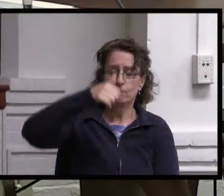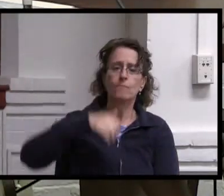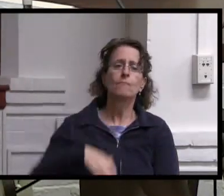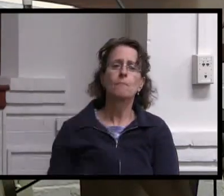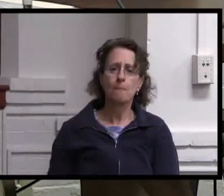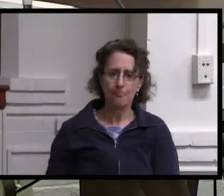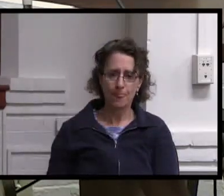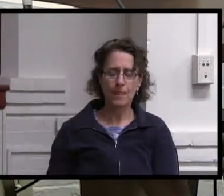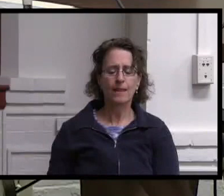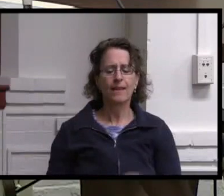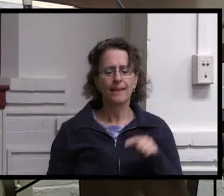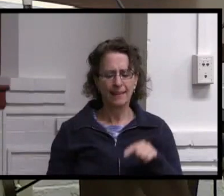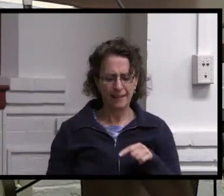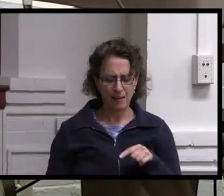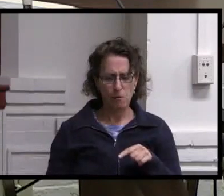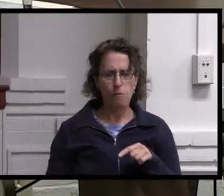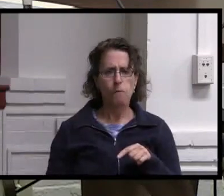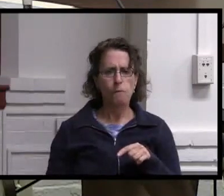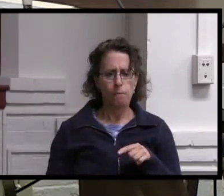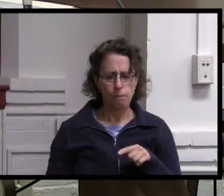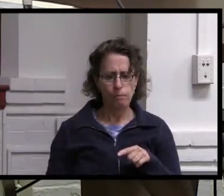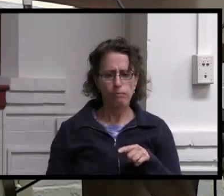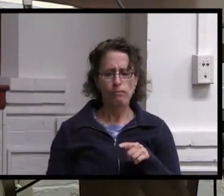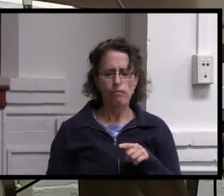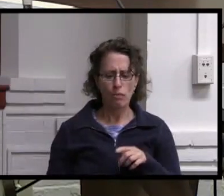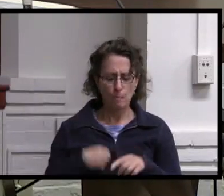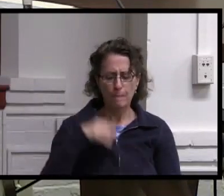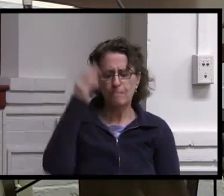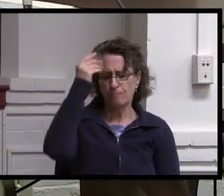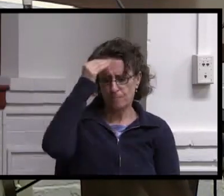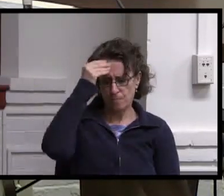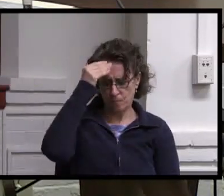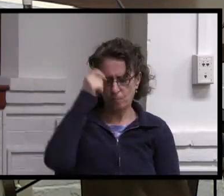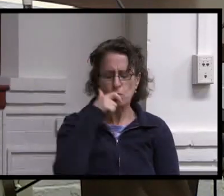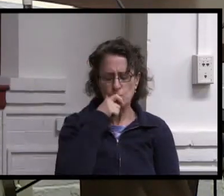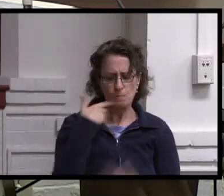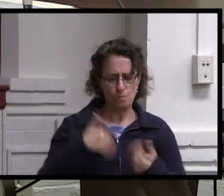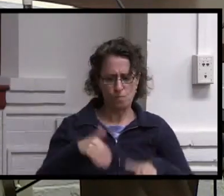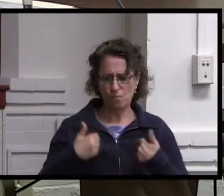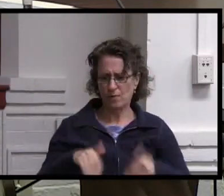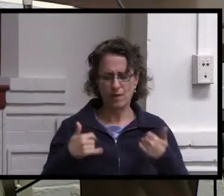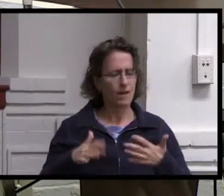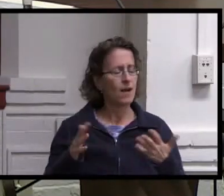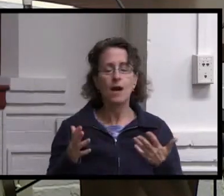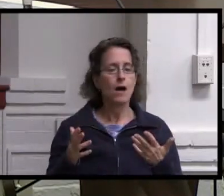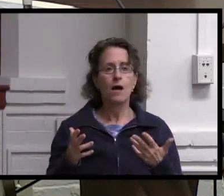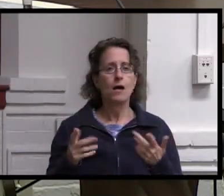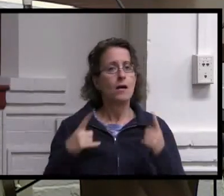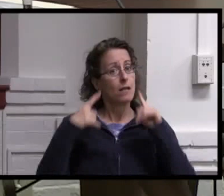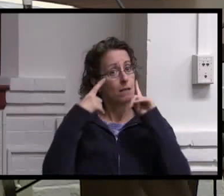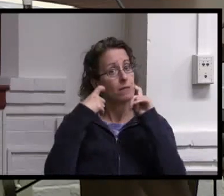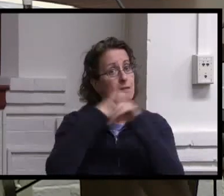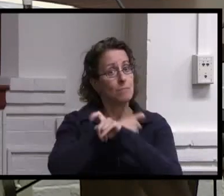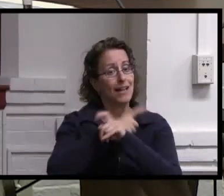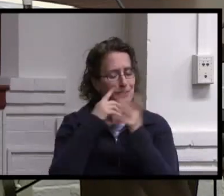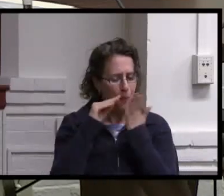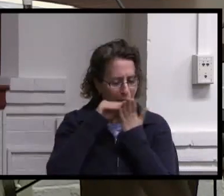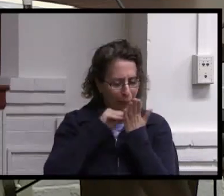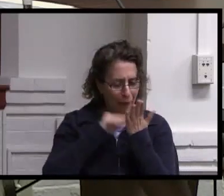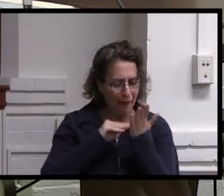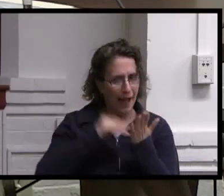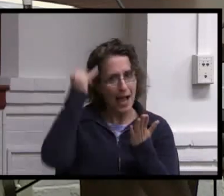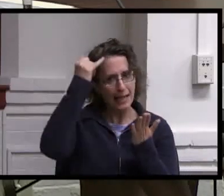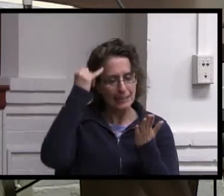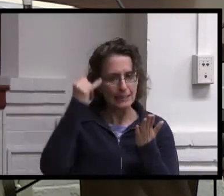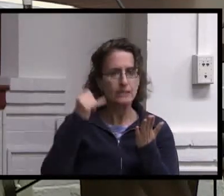I started thinking about this issue, there are so many variables and so many moving parts that I even had trouble